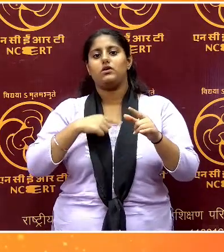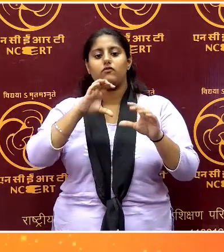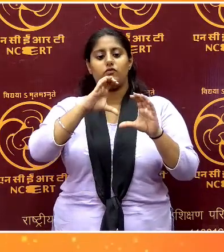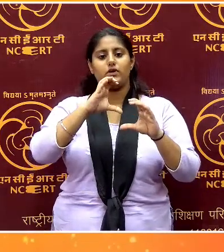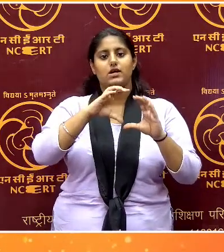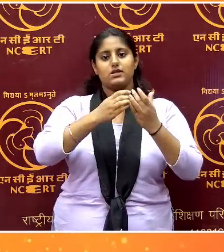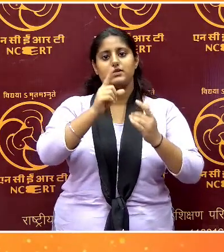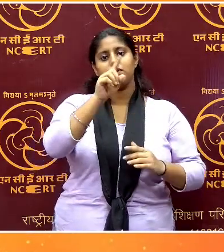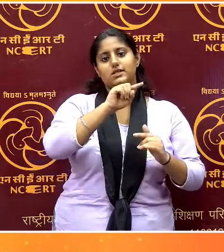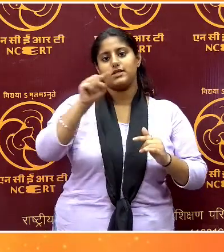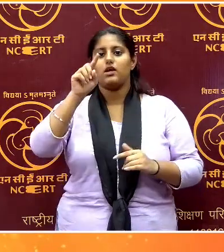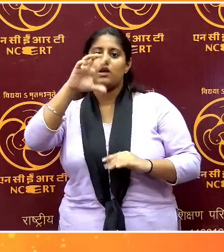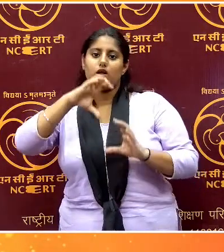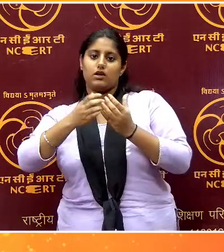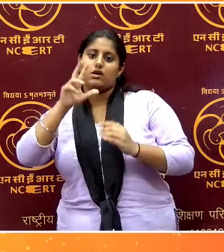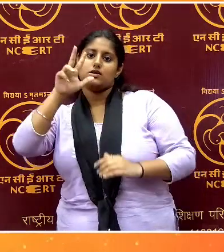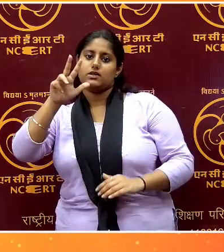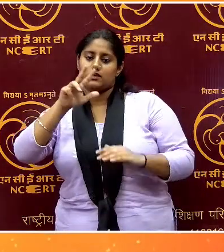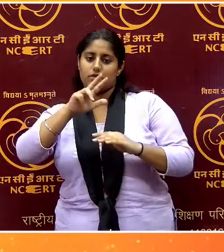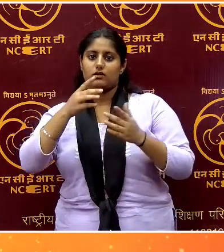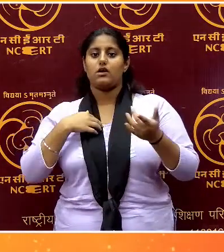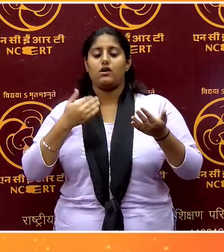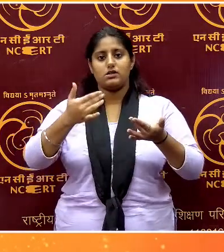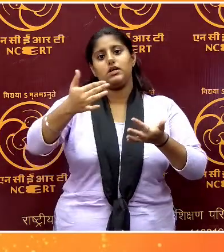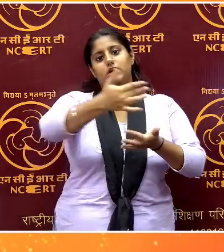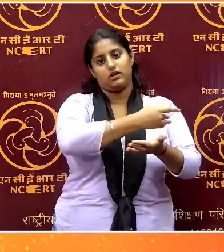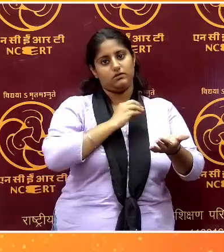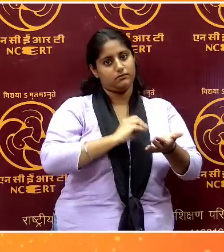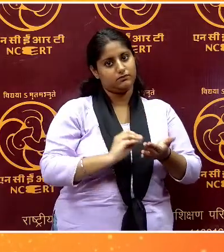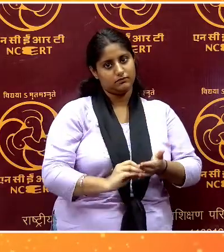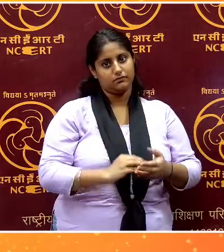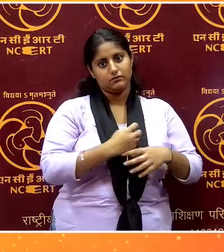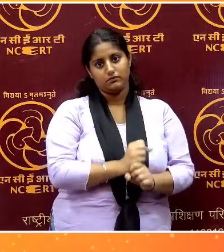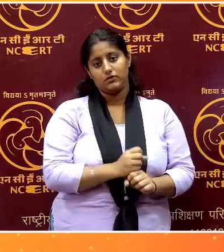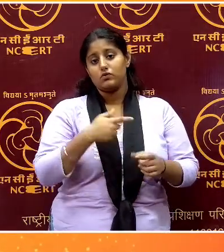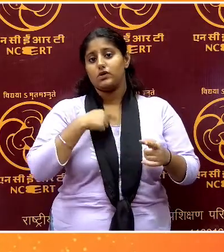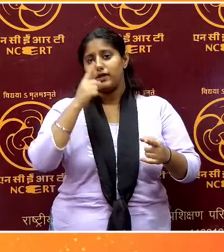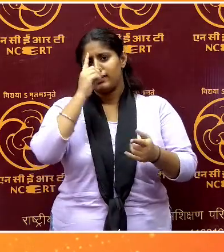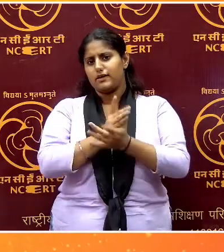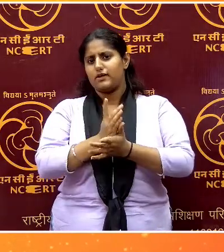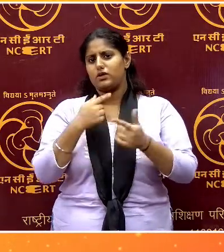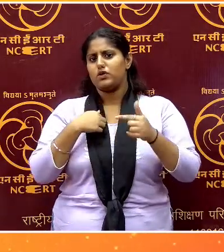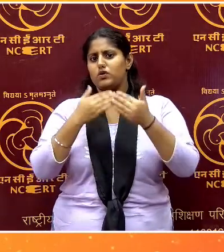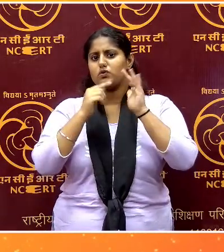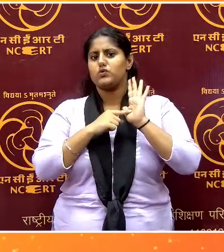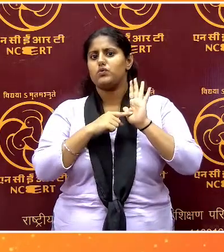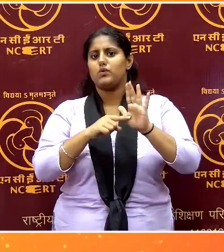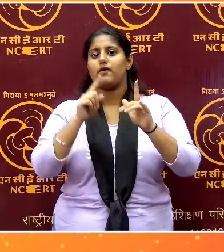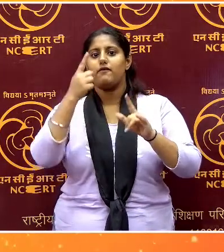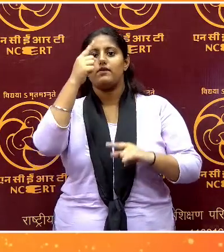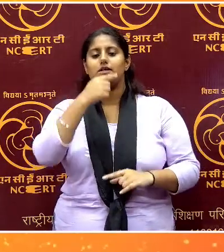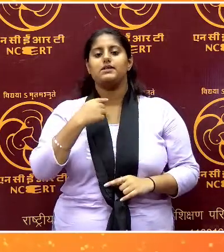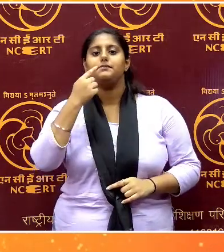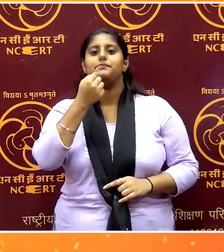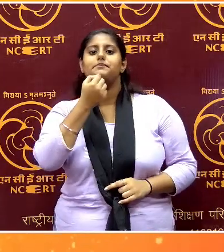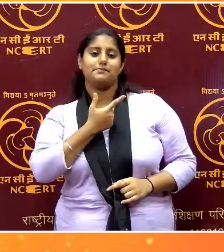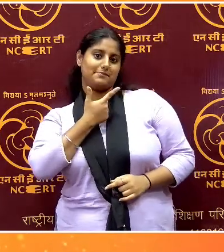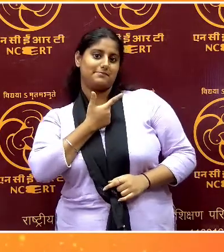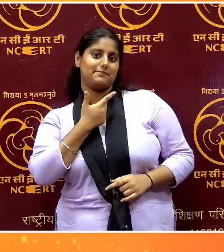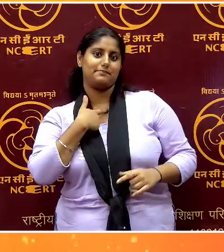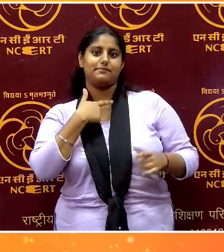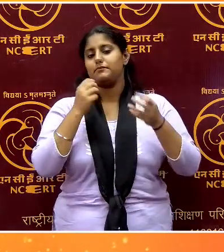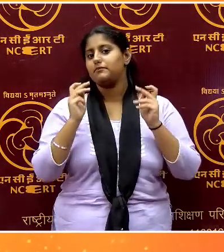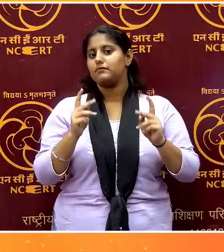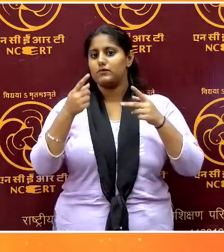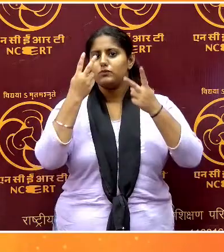He created a pictograph to present this data and decided to show one student as one smiley in the pictograph.